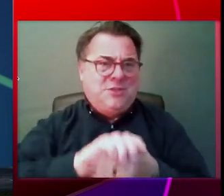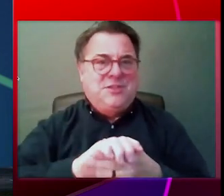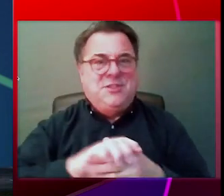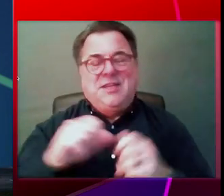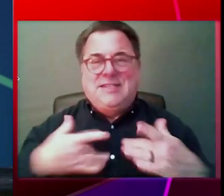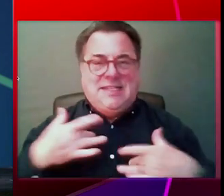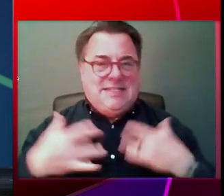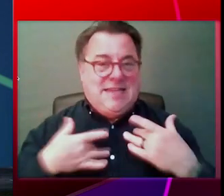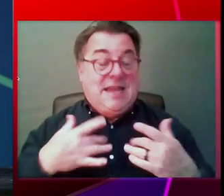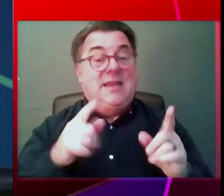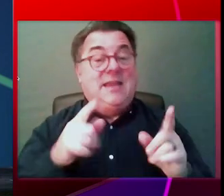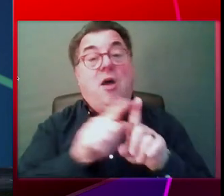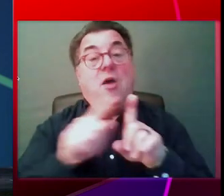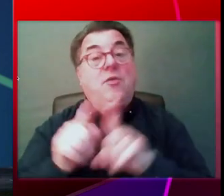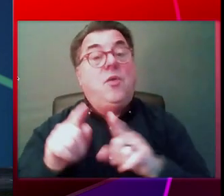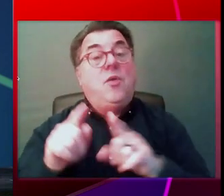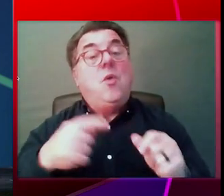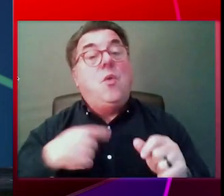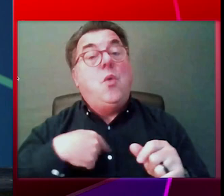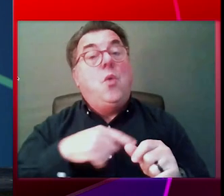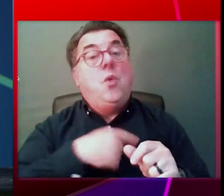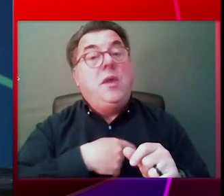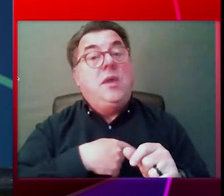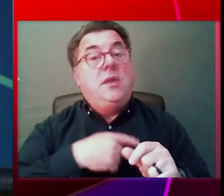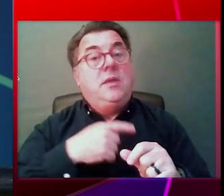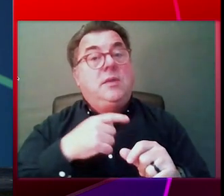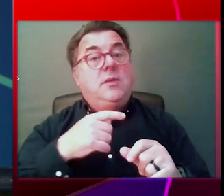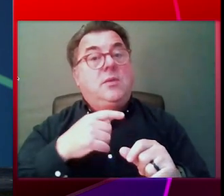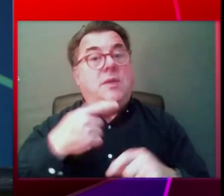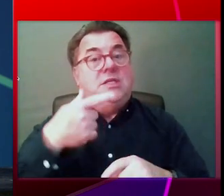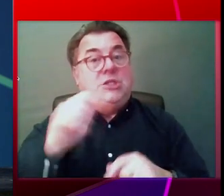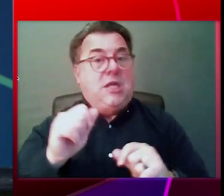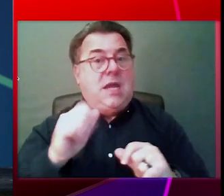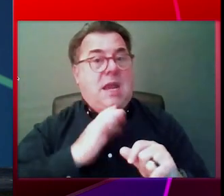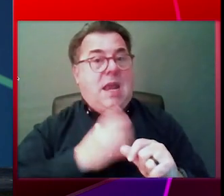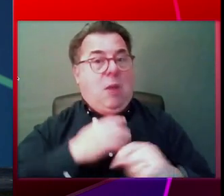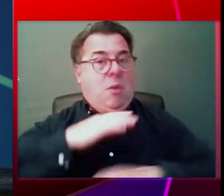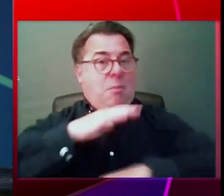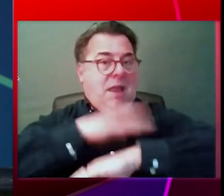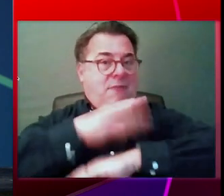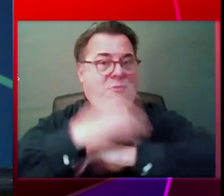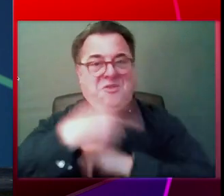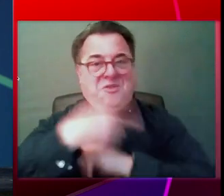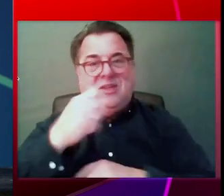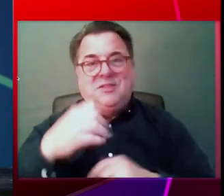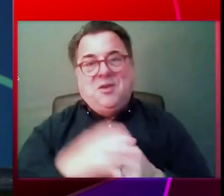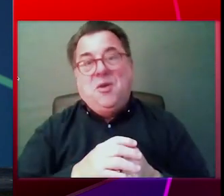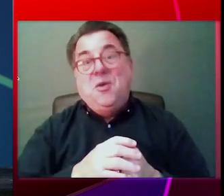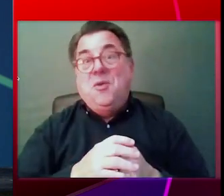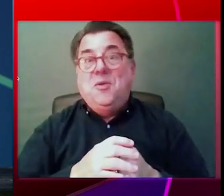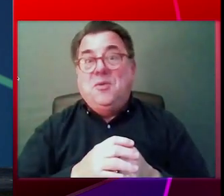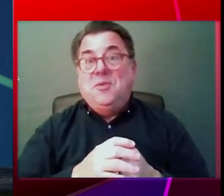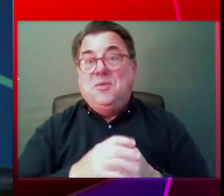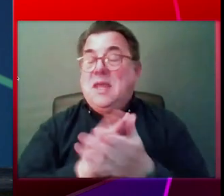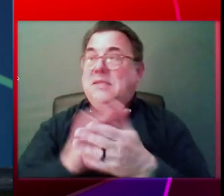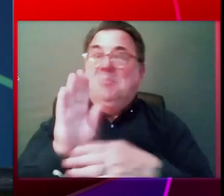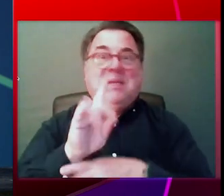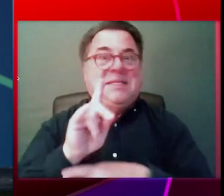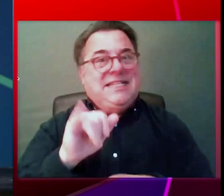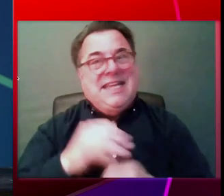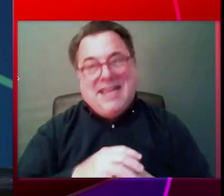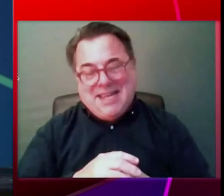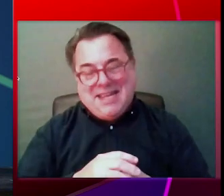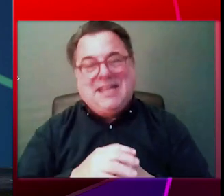then also we GA'd our platform today as well. Oh, so, wow. Yeah, it's been a busy day at